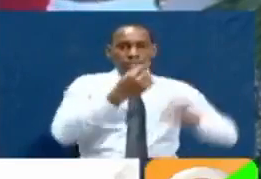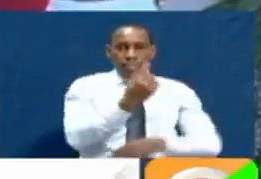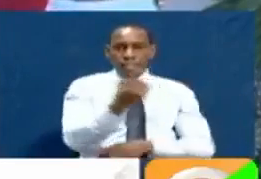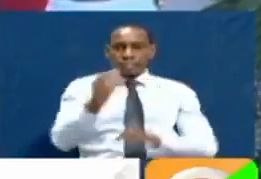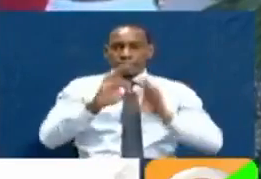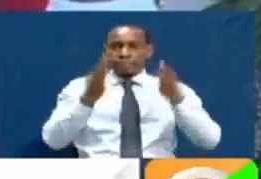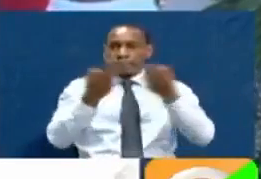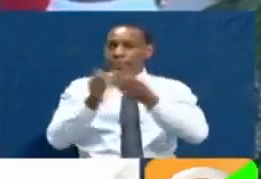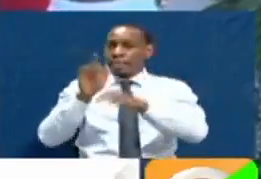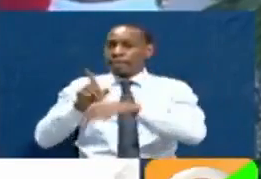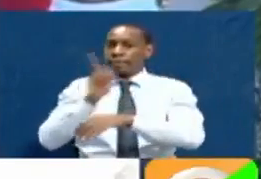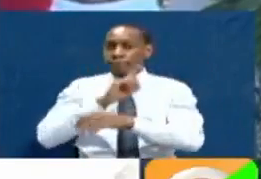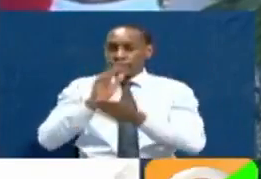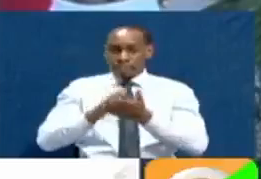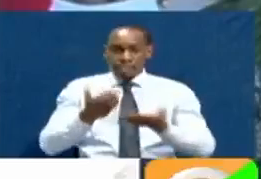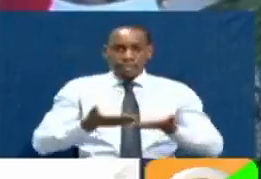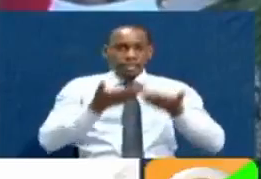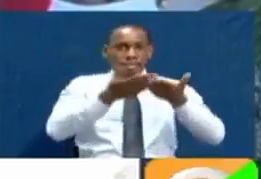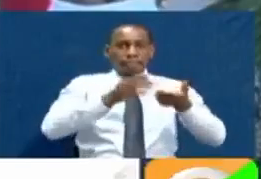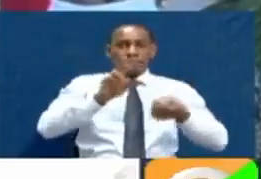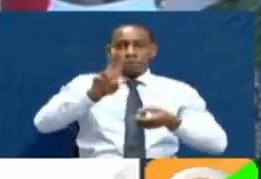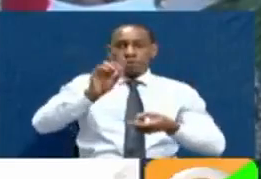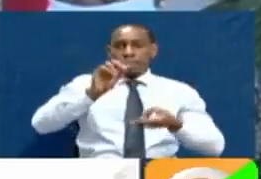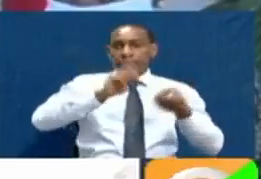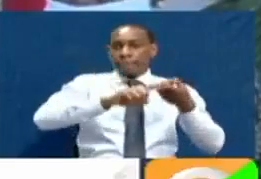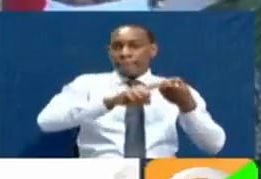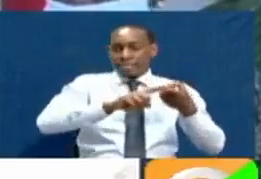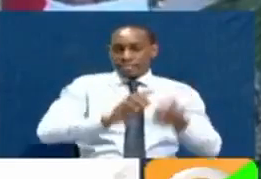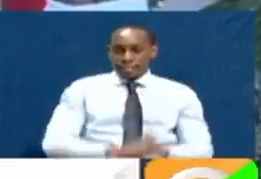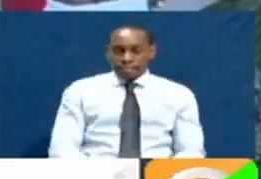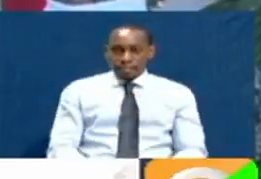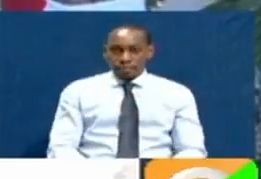family that was affected will receive 20 mapatis.